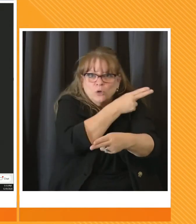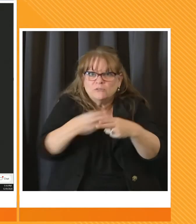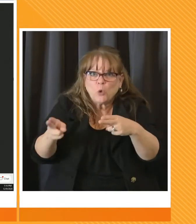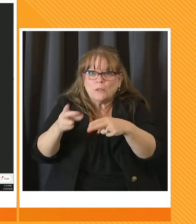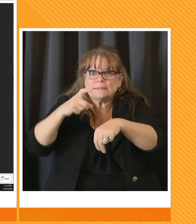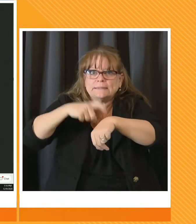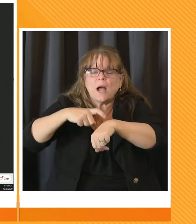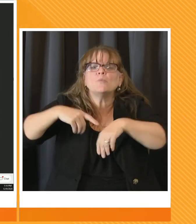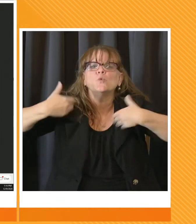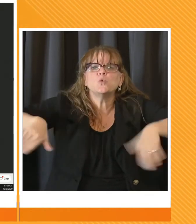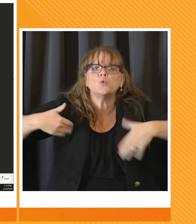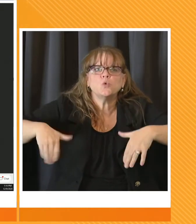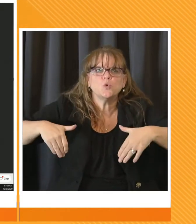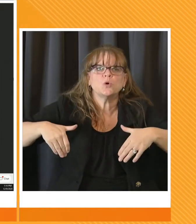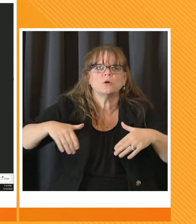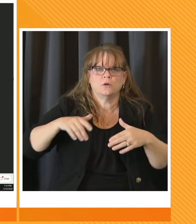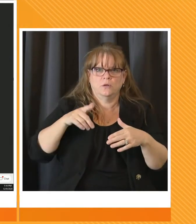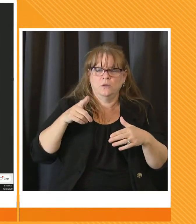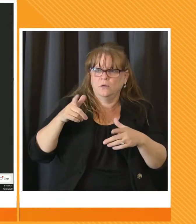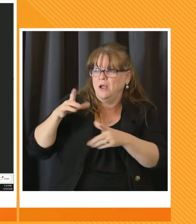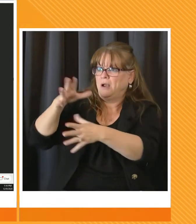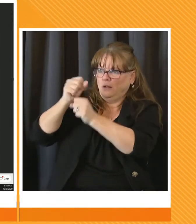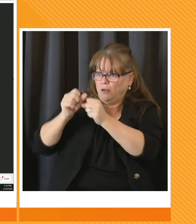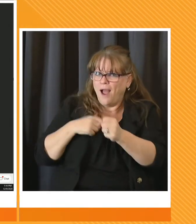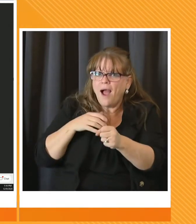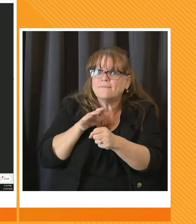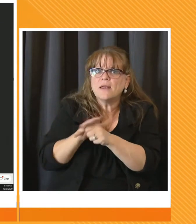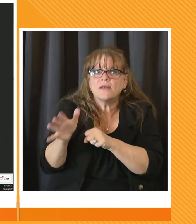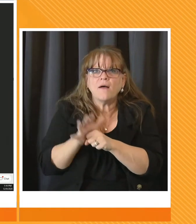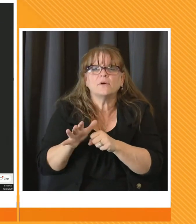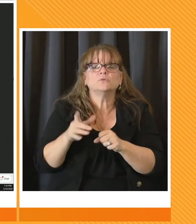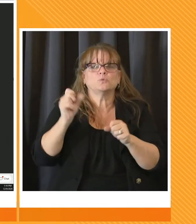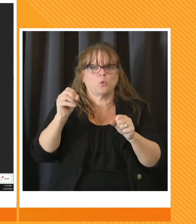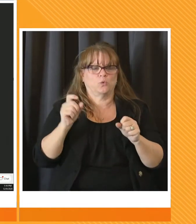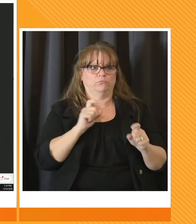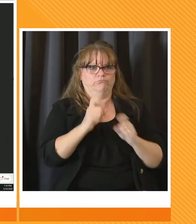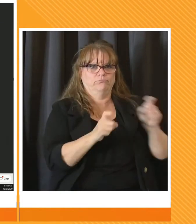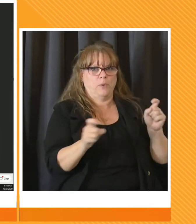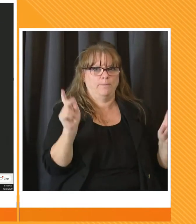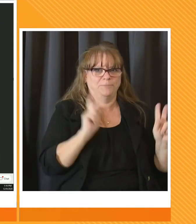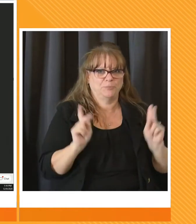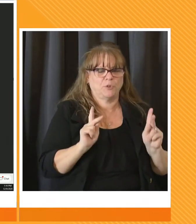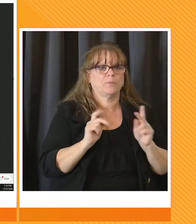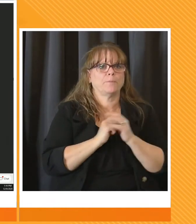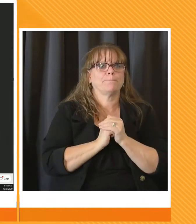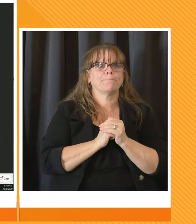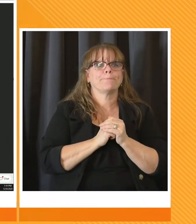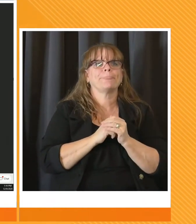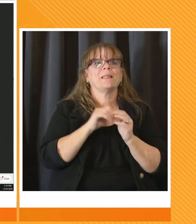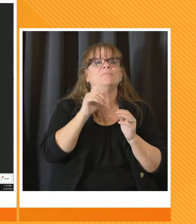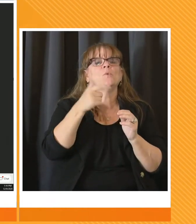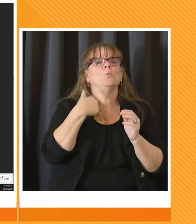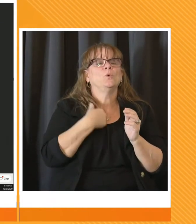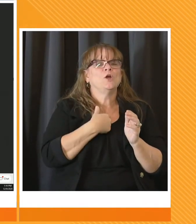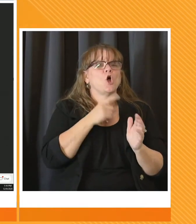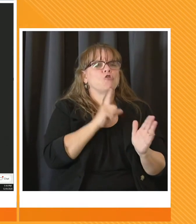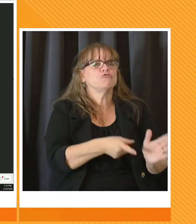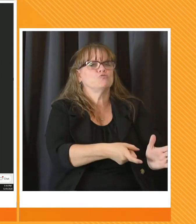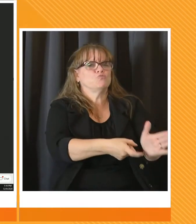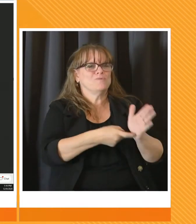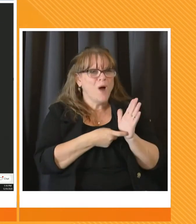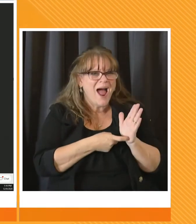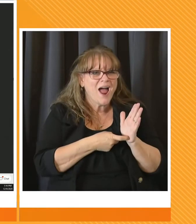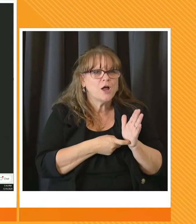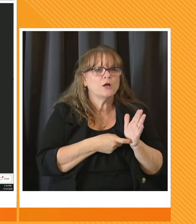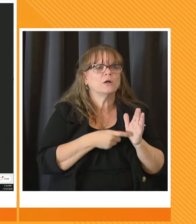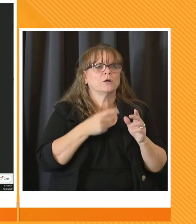so we were required to create a vaccine prioritization to ensure that we take these precious few